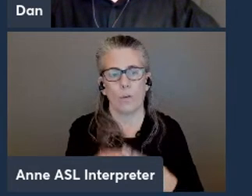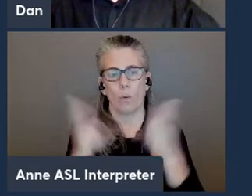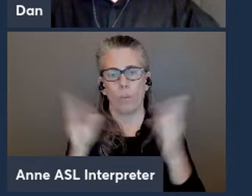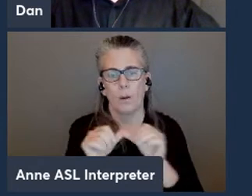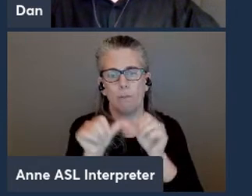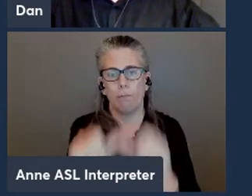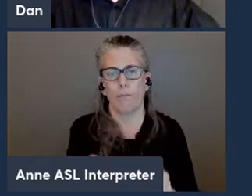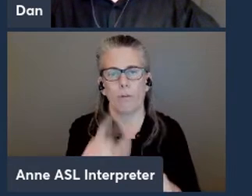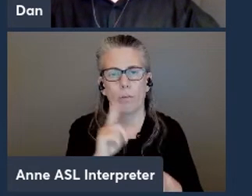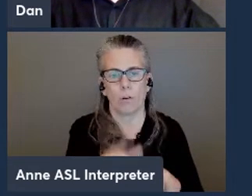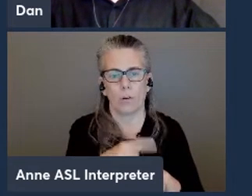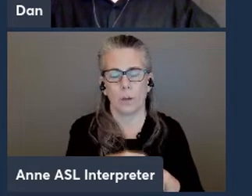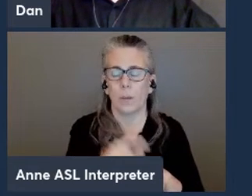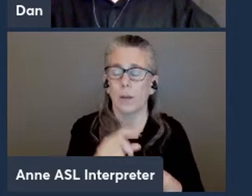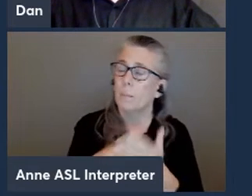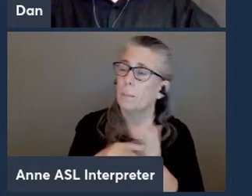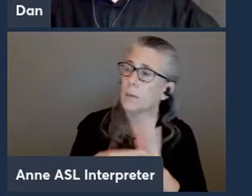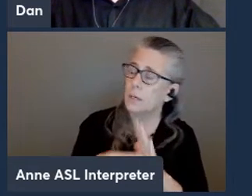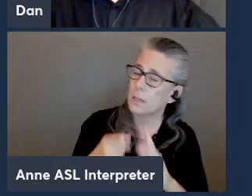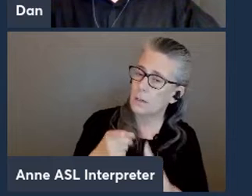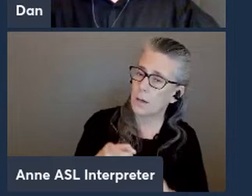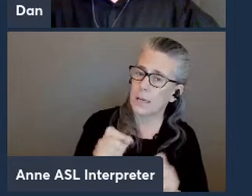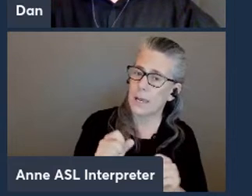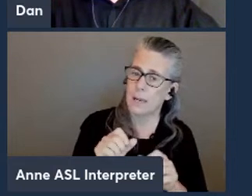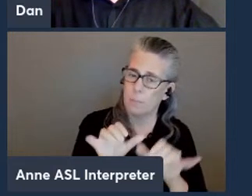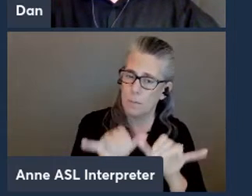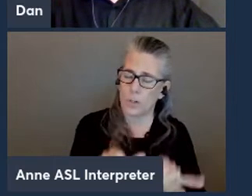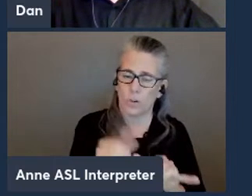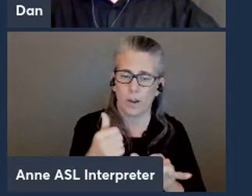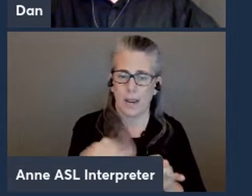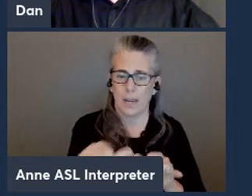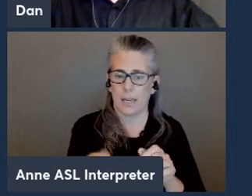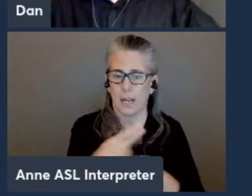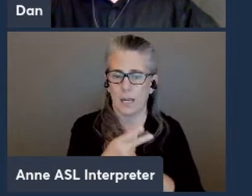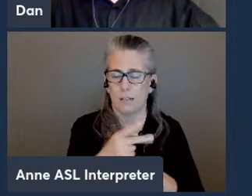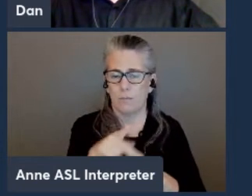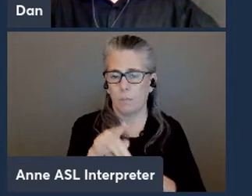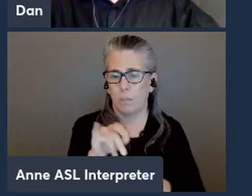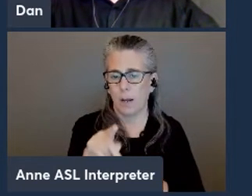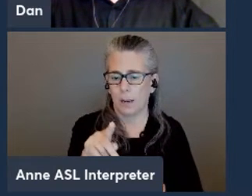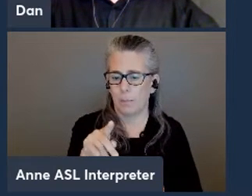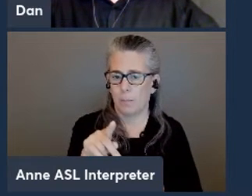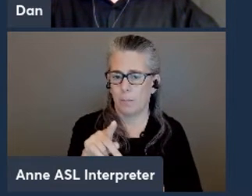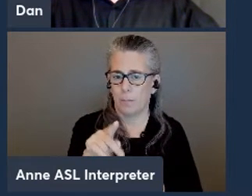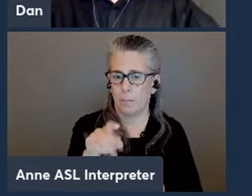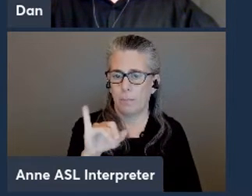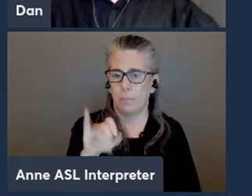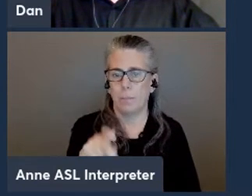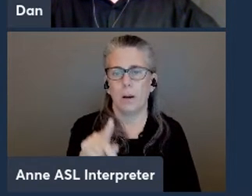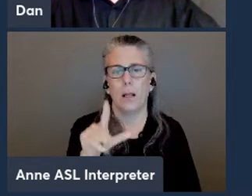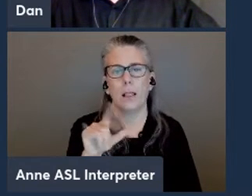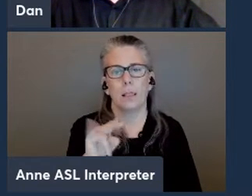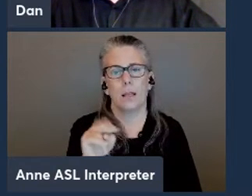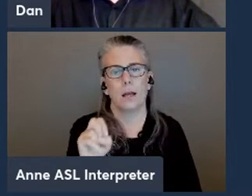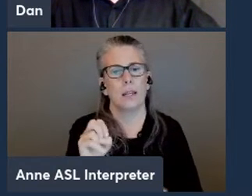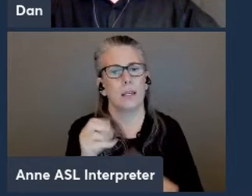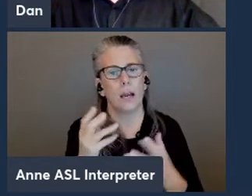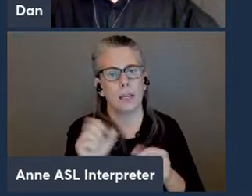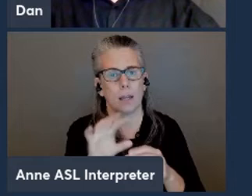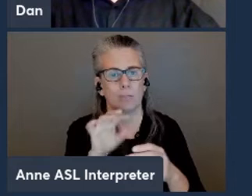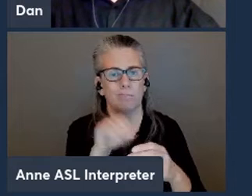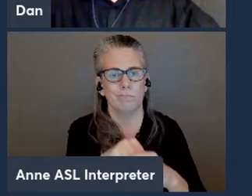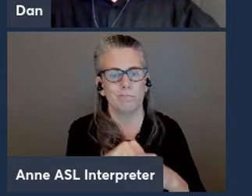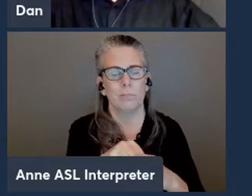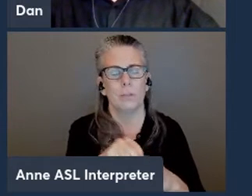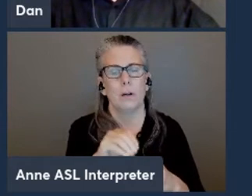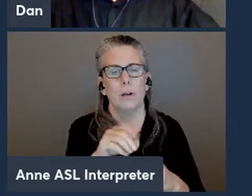deployment pipeline that I basically measure whenever I have a new deployment, whenever I ship a new deployable, and if the numbers, if